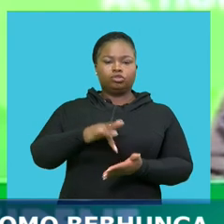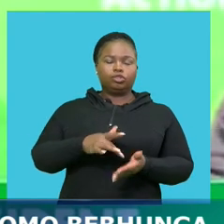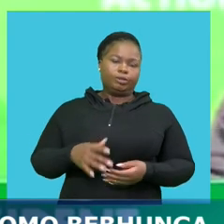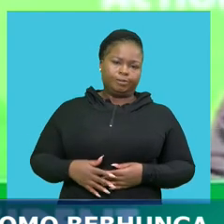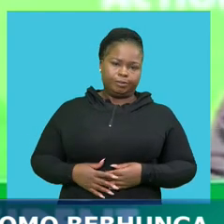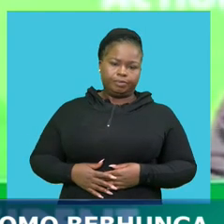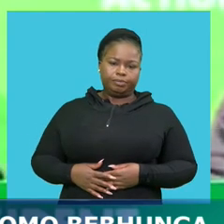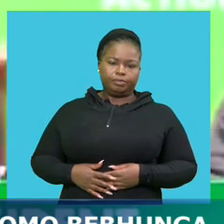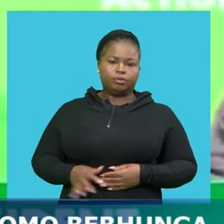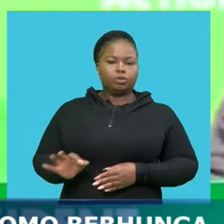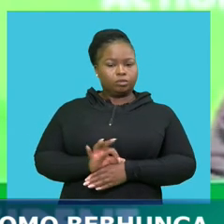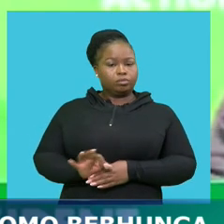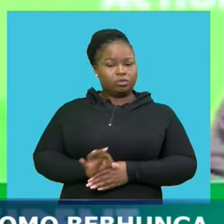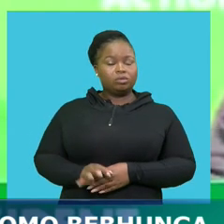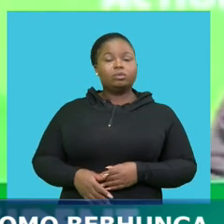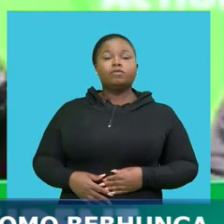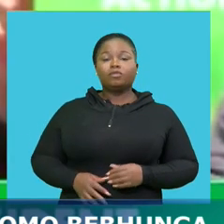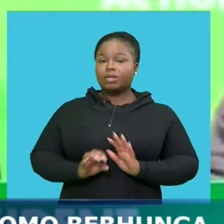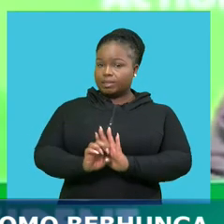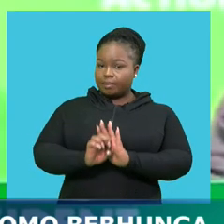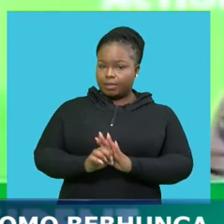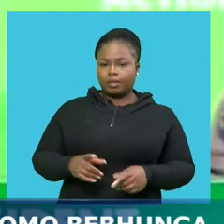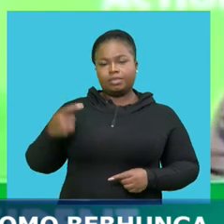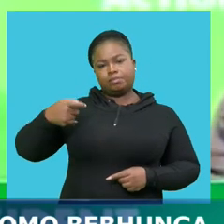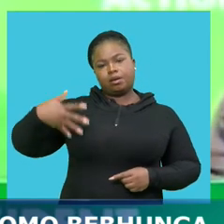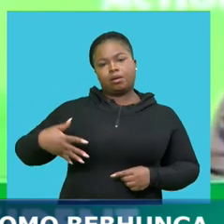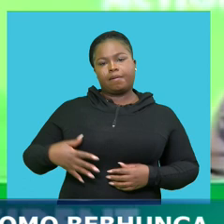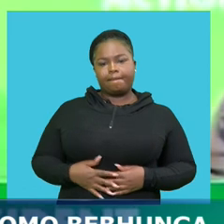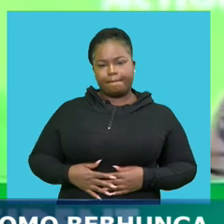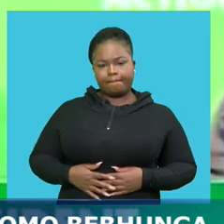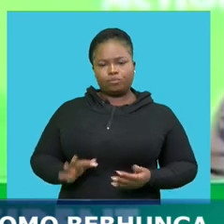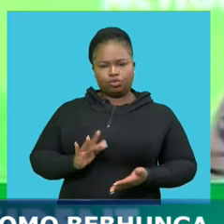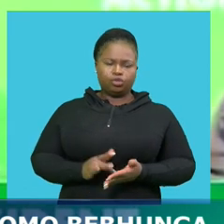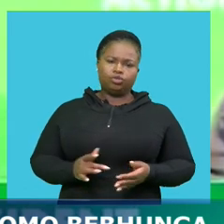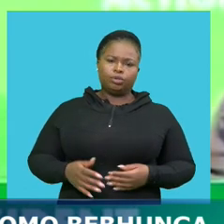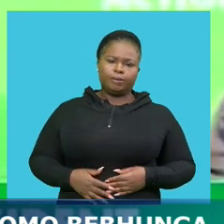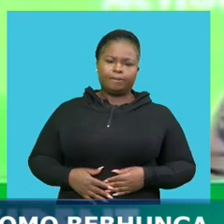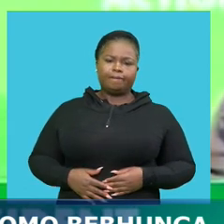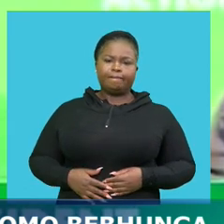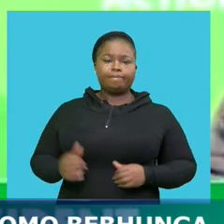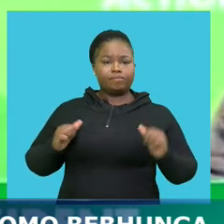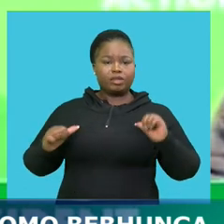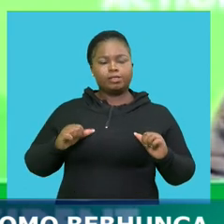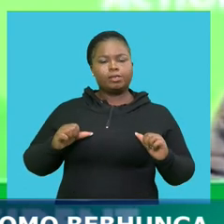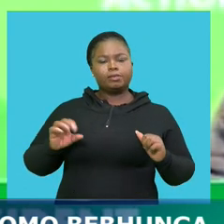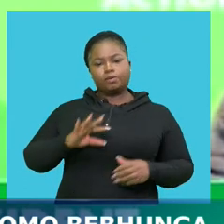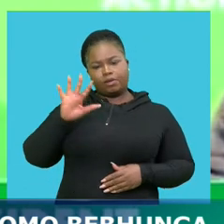in this arrangement. Key one, for an example, the speaker position. So Action SA is going to take